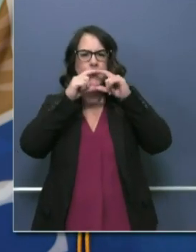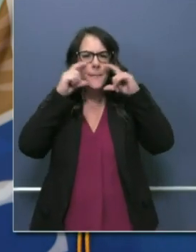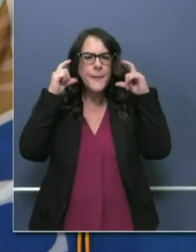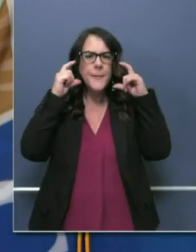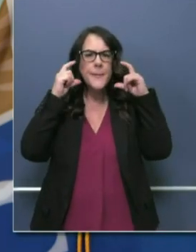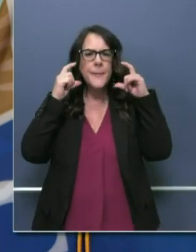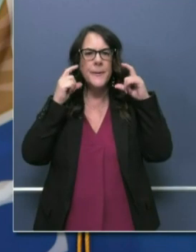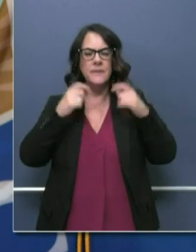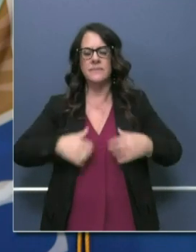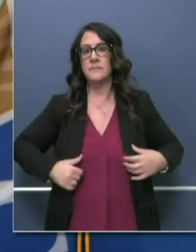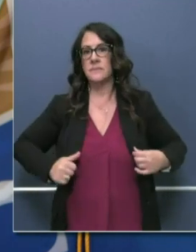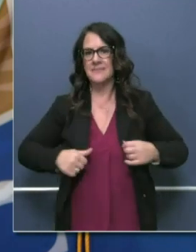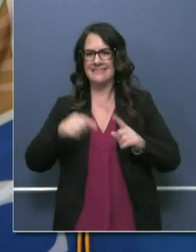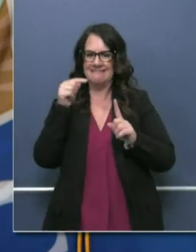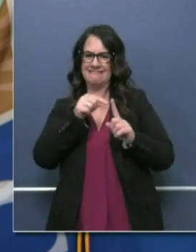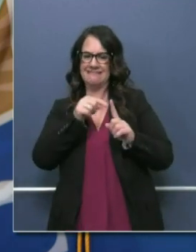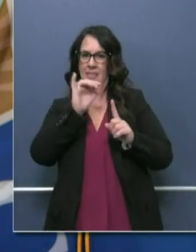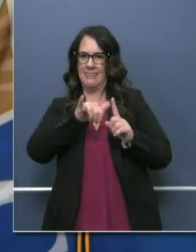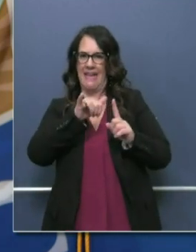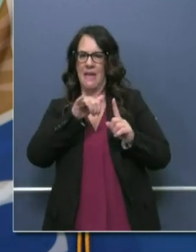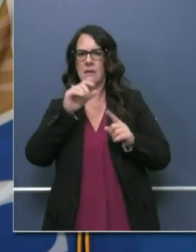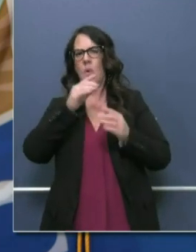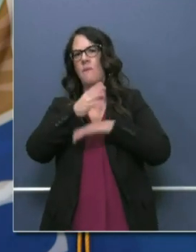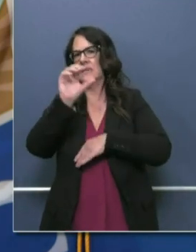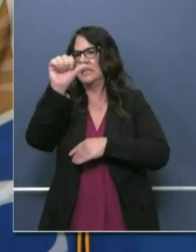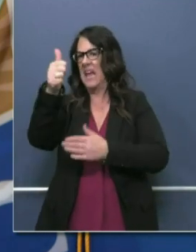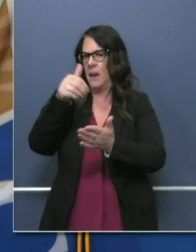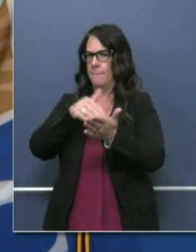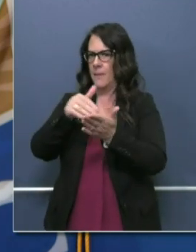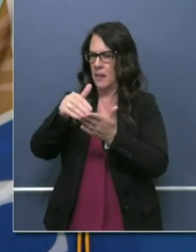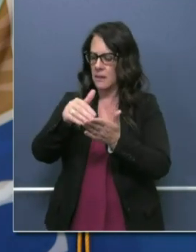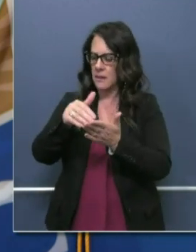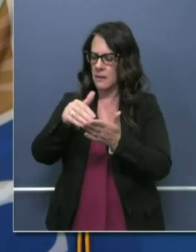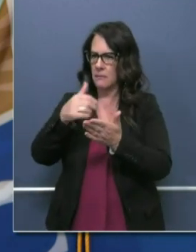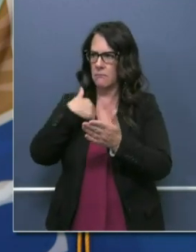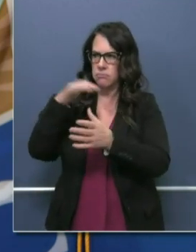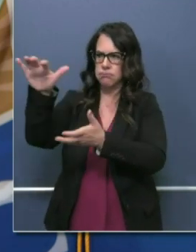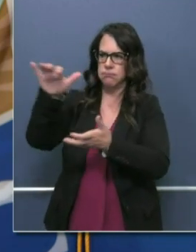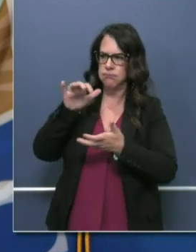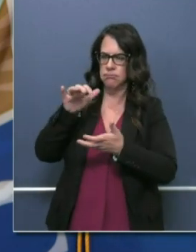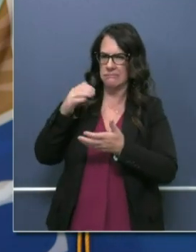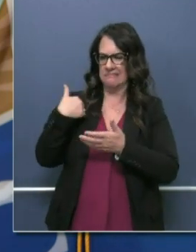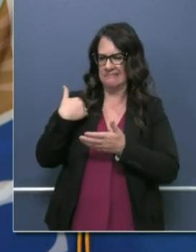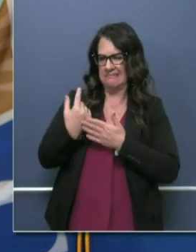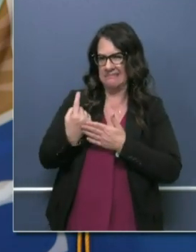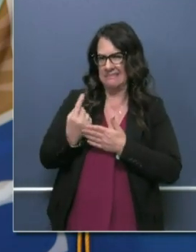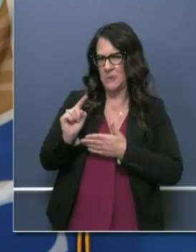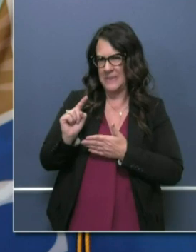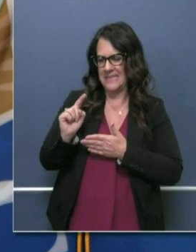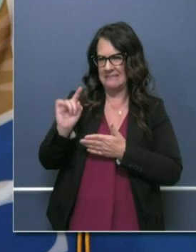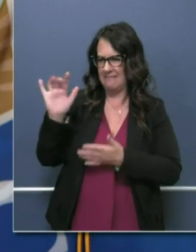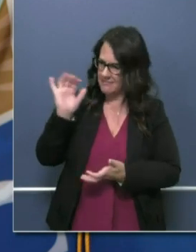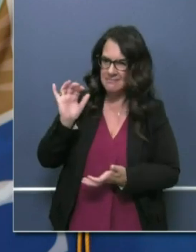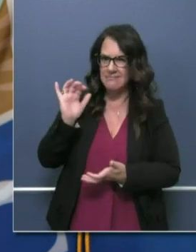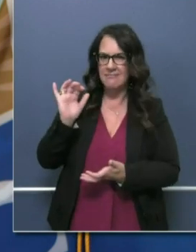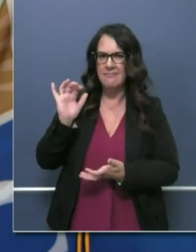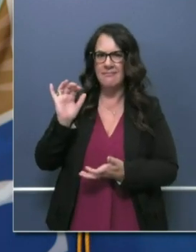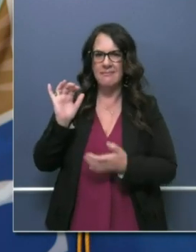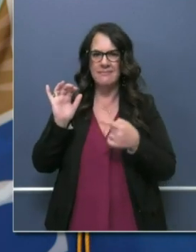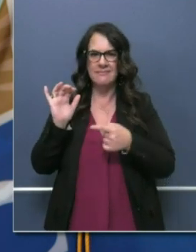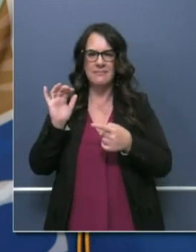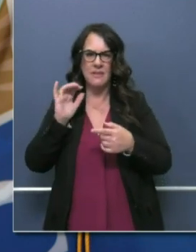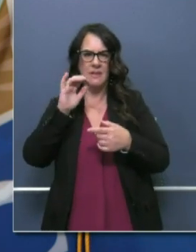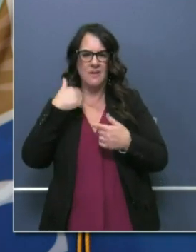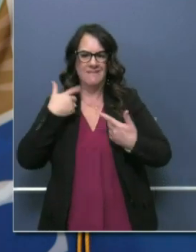contract, over 10 million of those masks have come in over the course of the last week or so. That's why we have